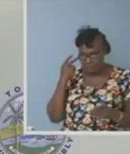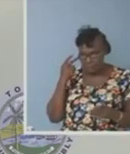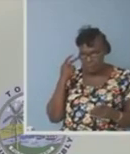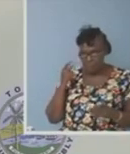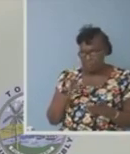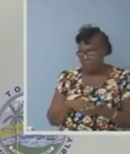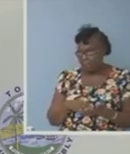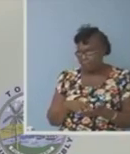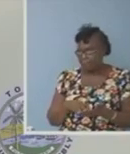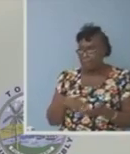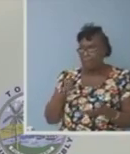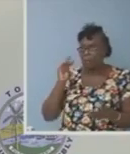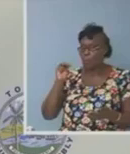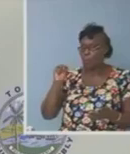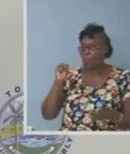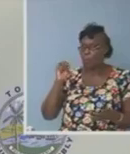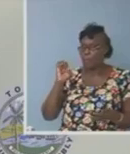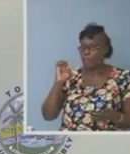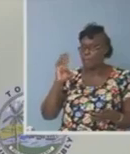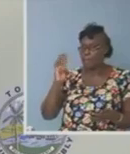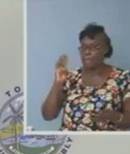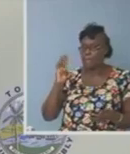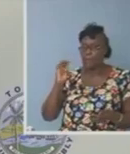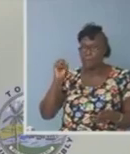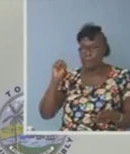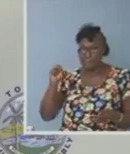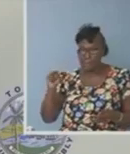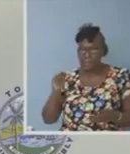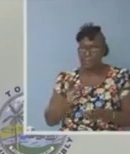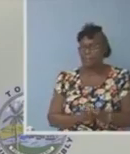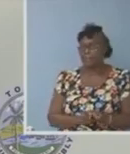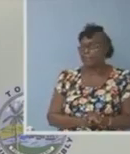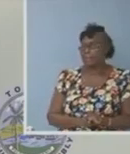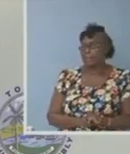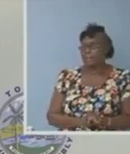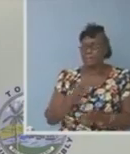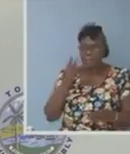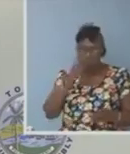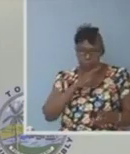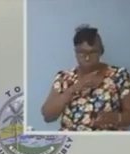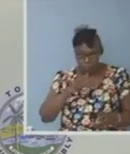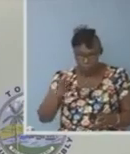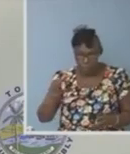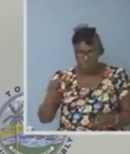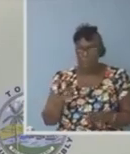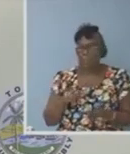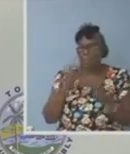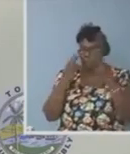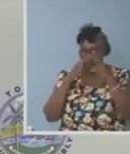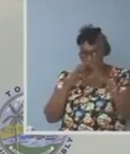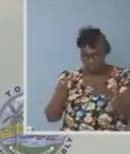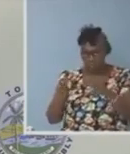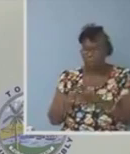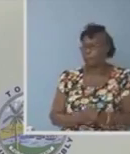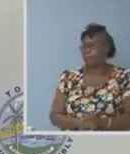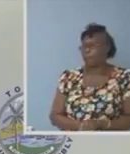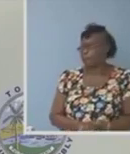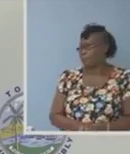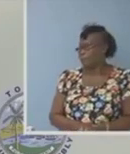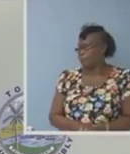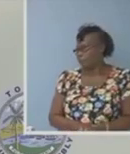edmundo.com. There is also SCA Result Live Lessons on IBM TV. And